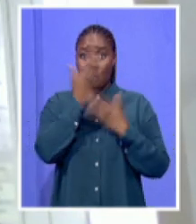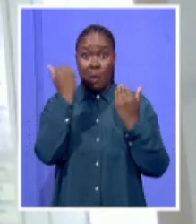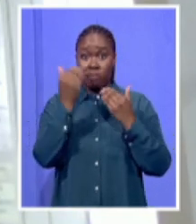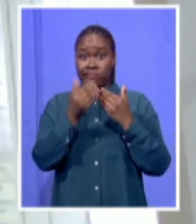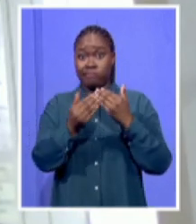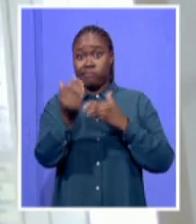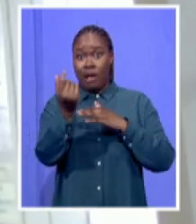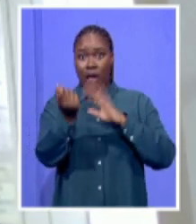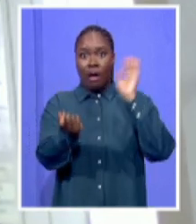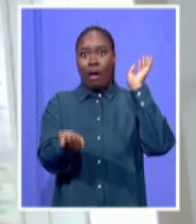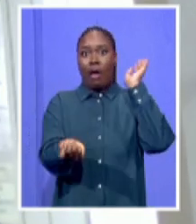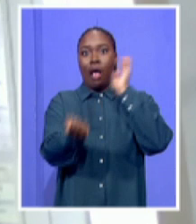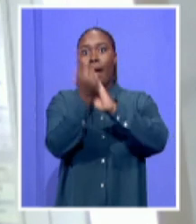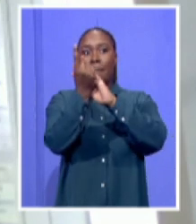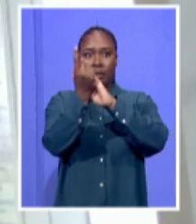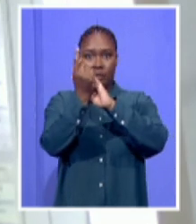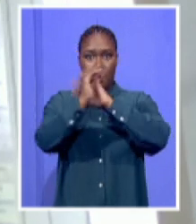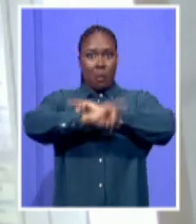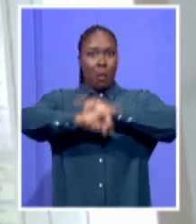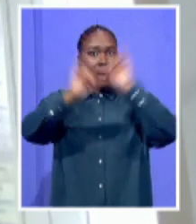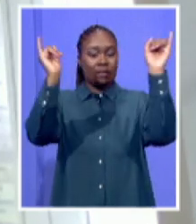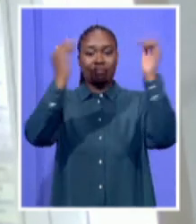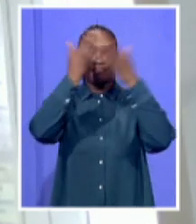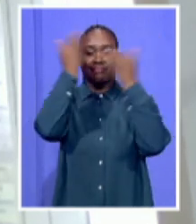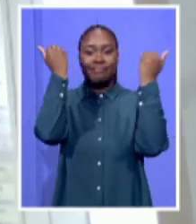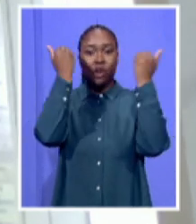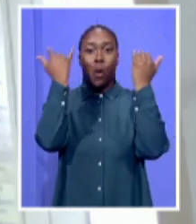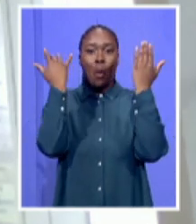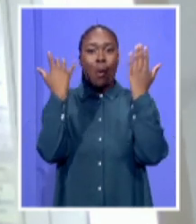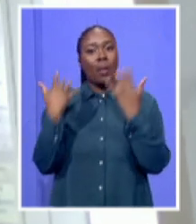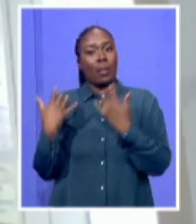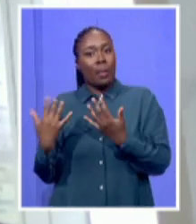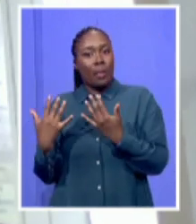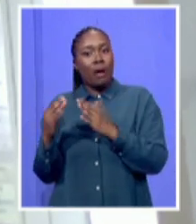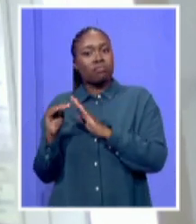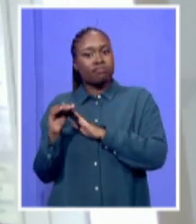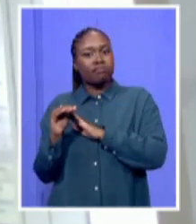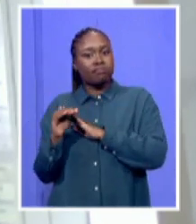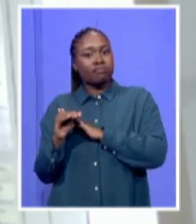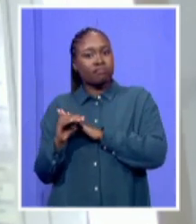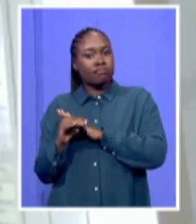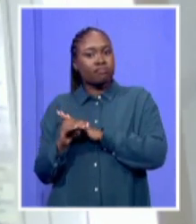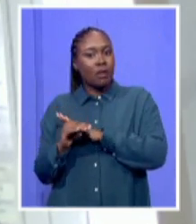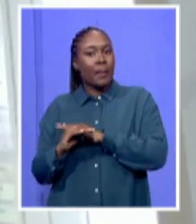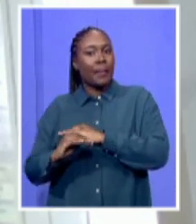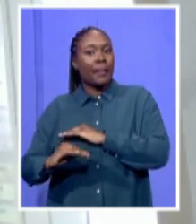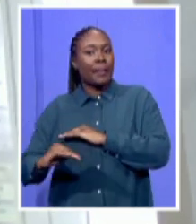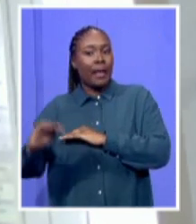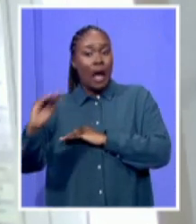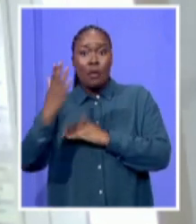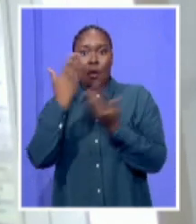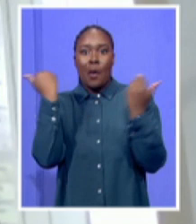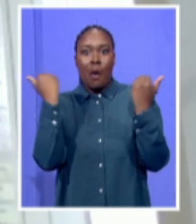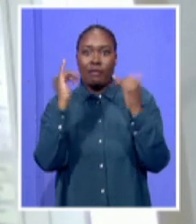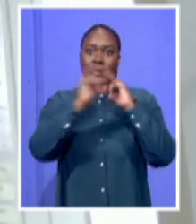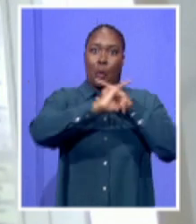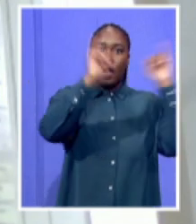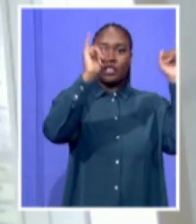going to be downscaled from a gale to a strong wind or whether it's going to be upscaled to a hurricane.